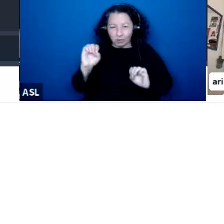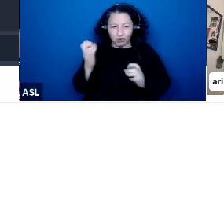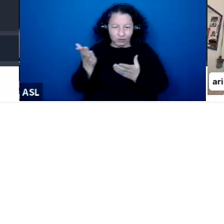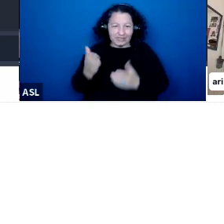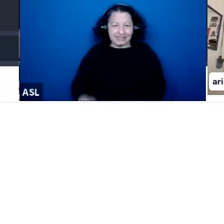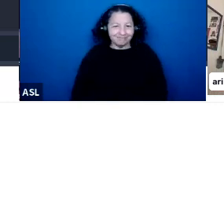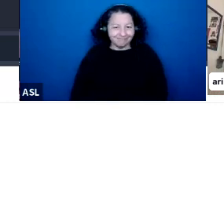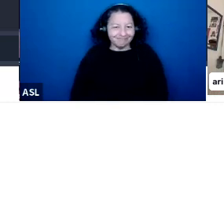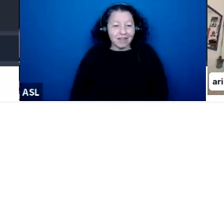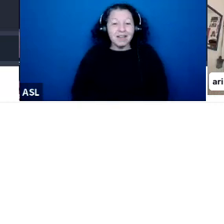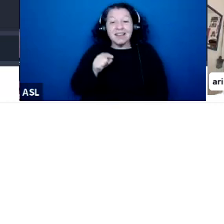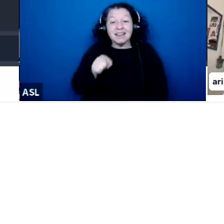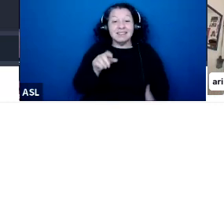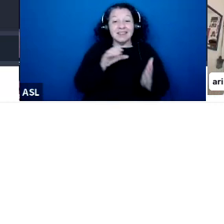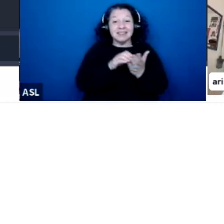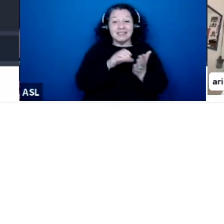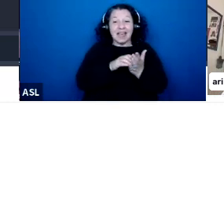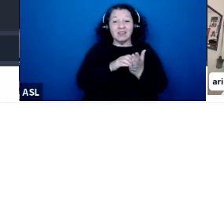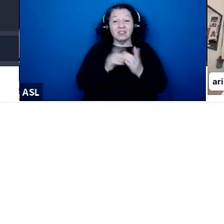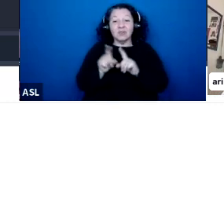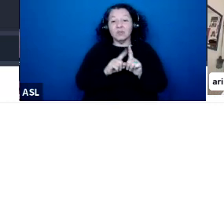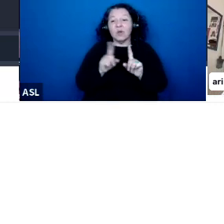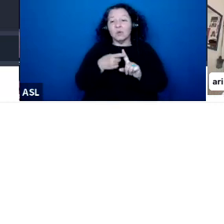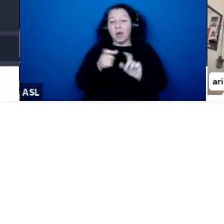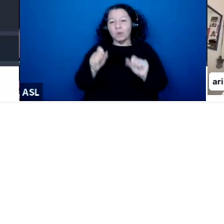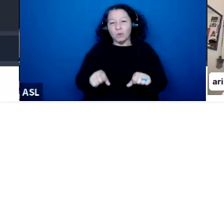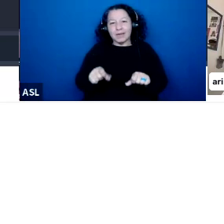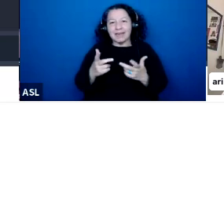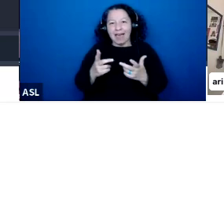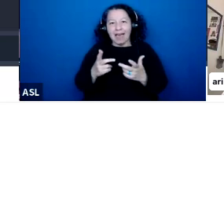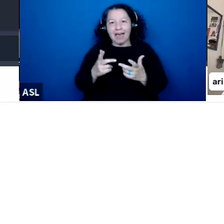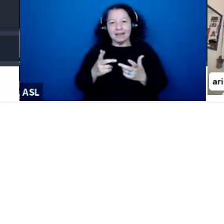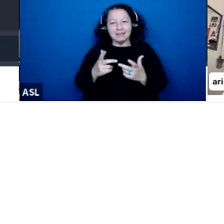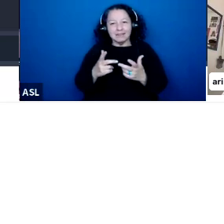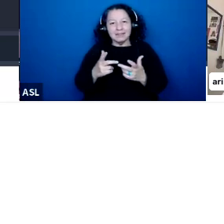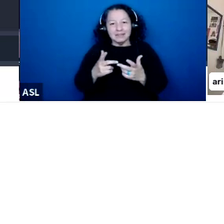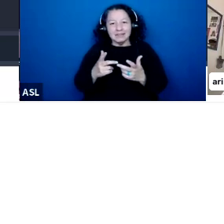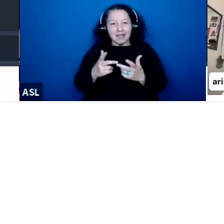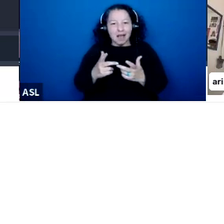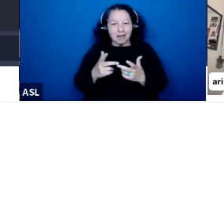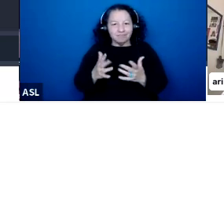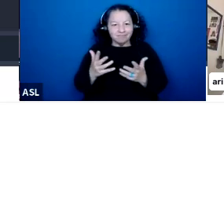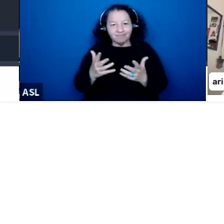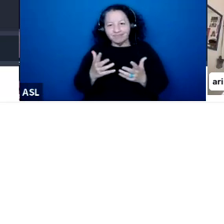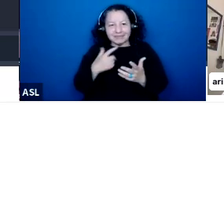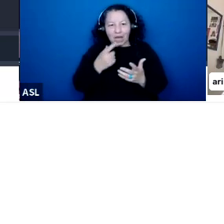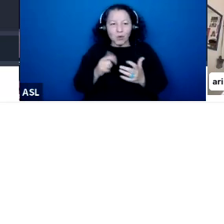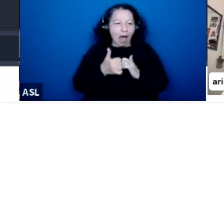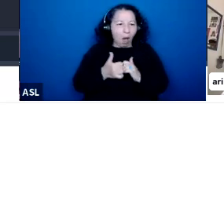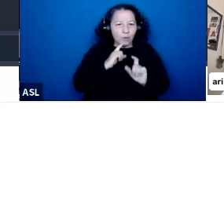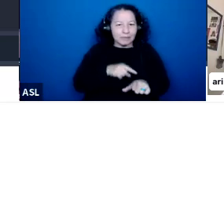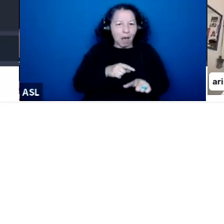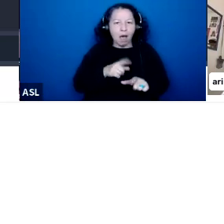just calling emergency services. And this is the section when we teach how to respond to an overdose. It has